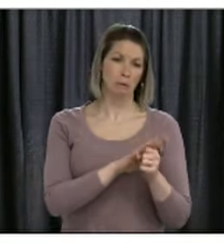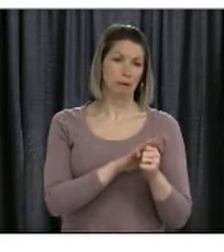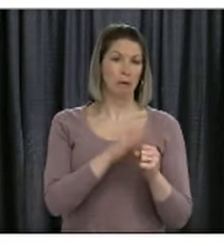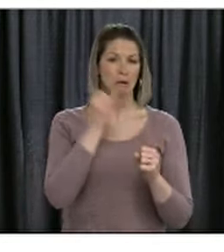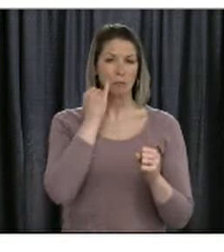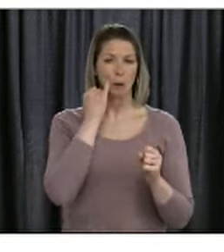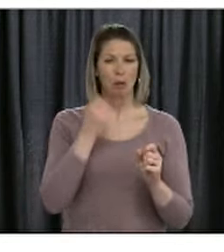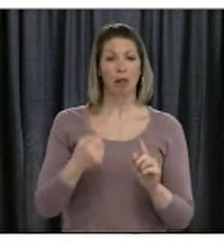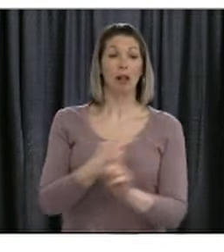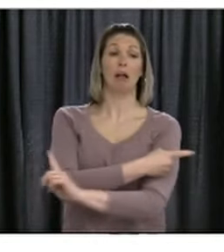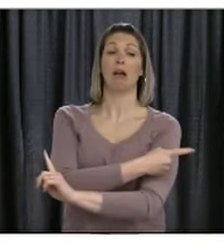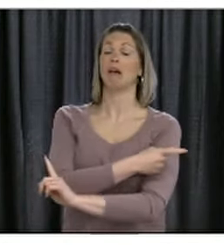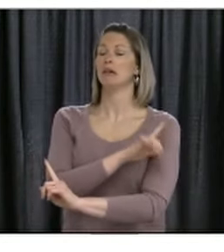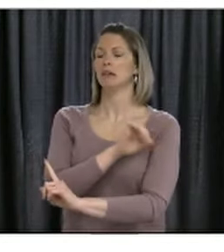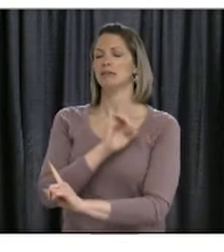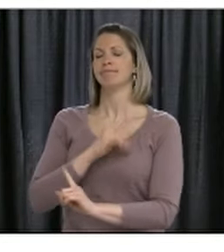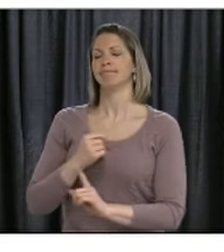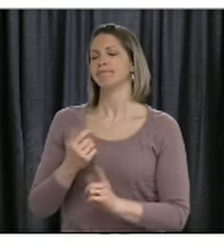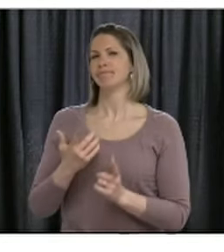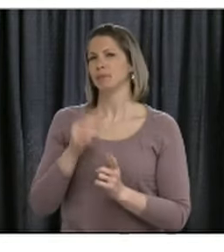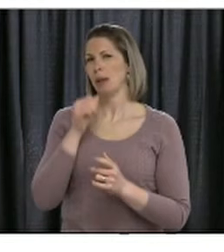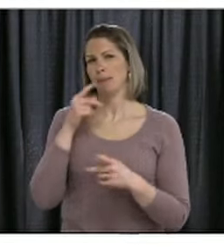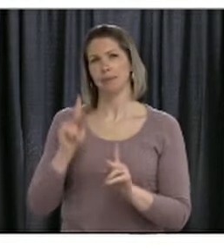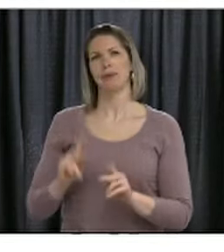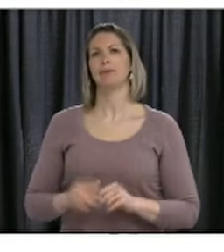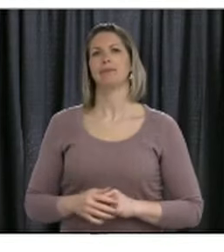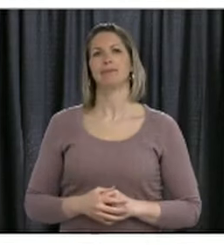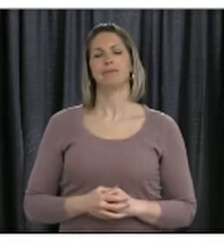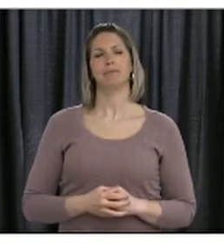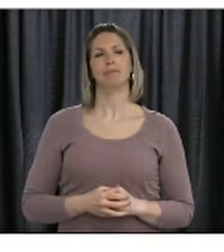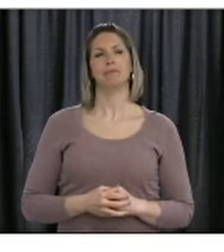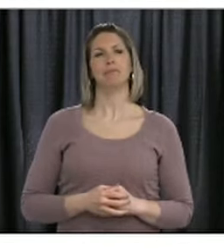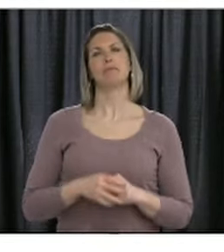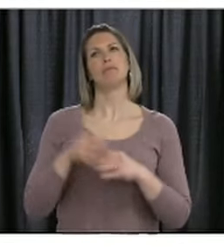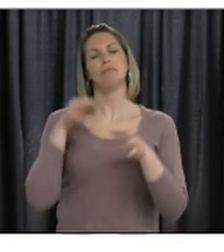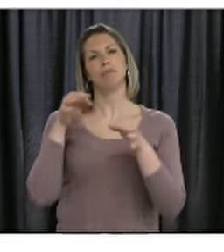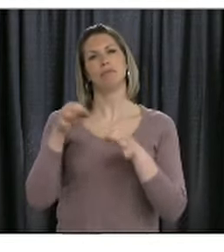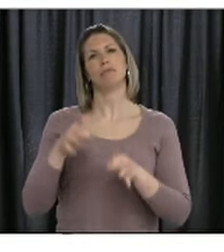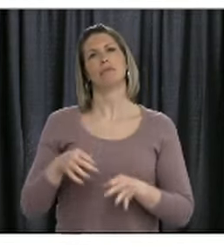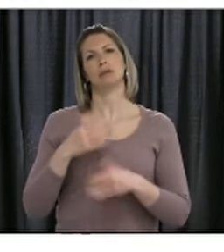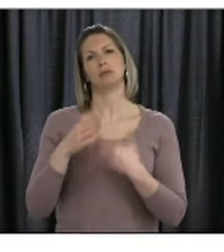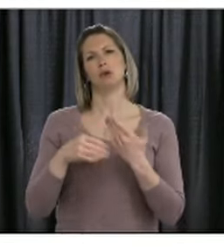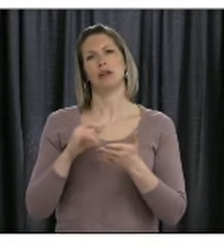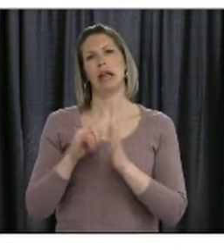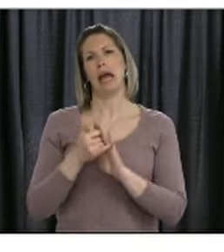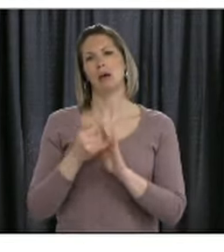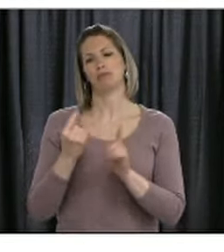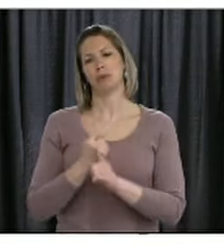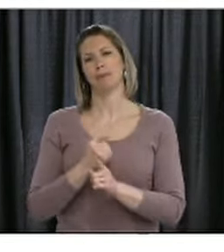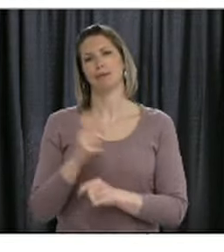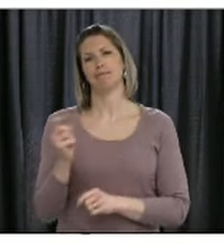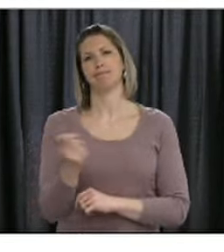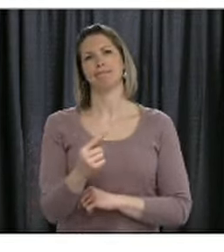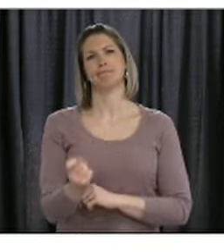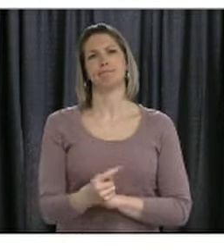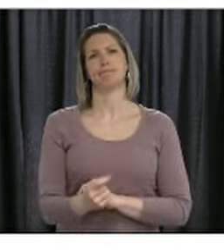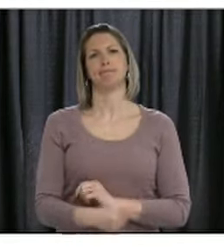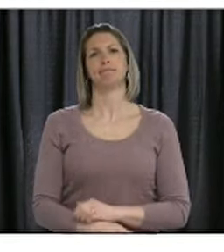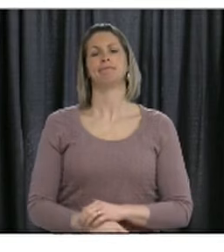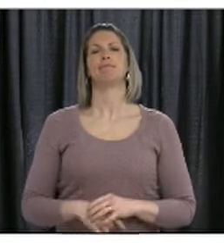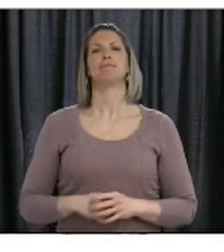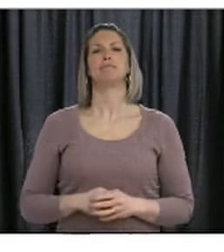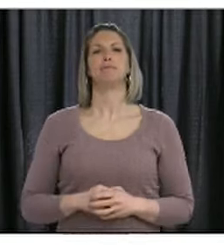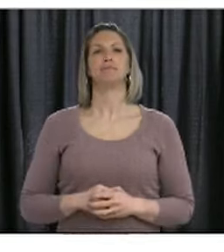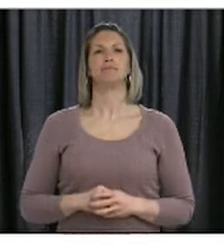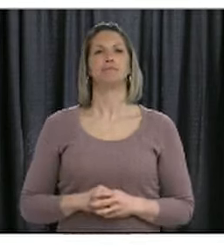the appropriate department or agency for response. Reporters will ask the questions in the order that they were registered for today's call. I will call on